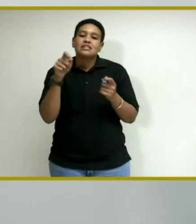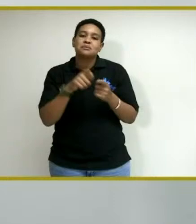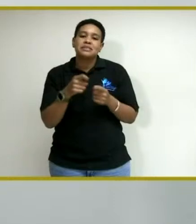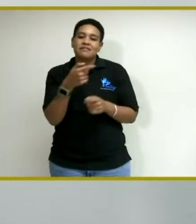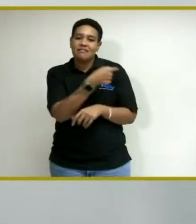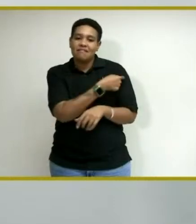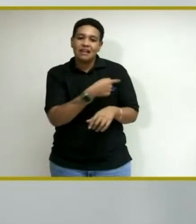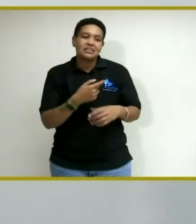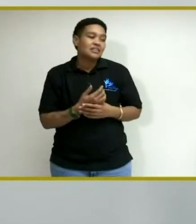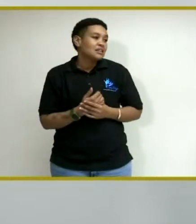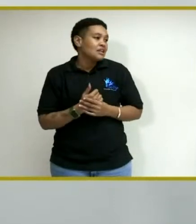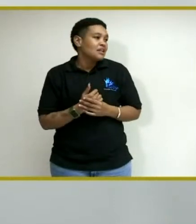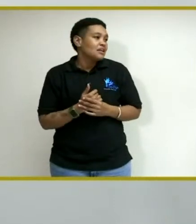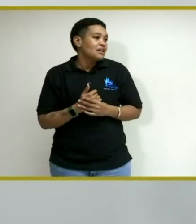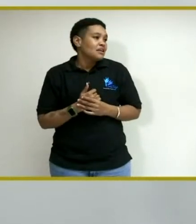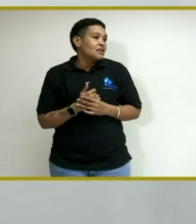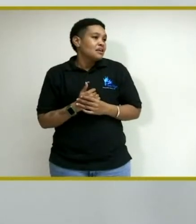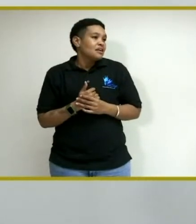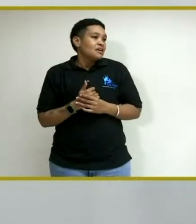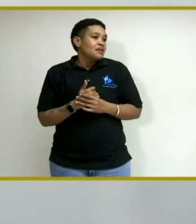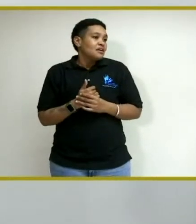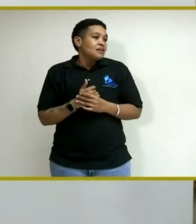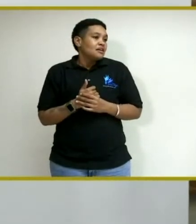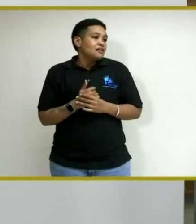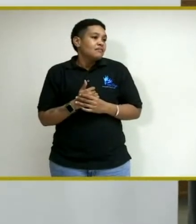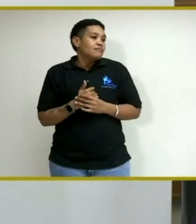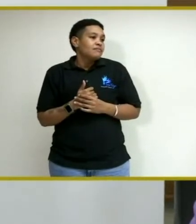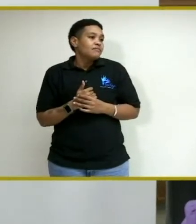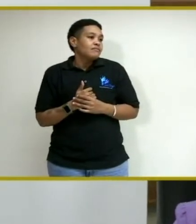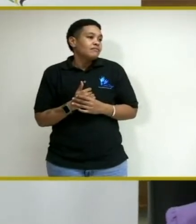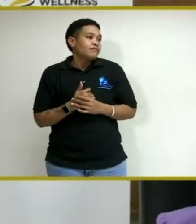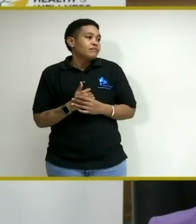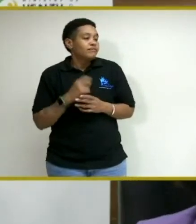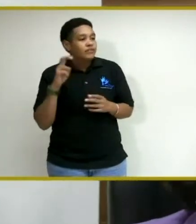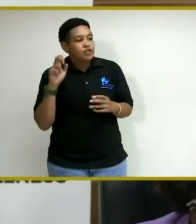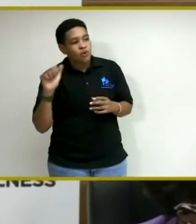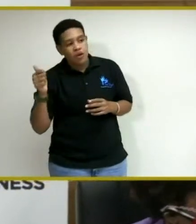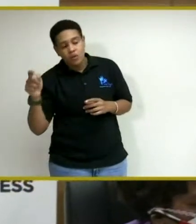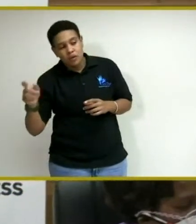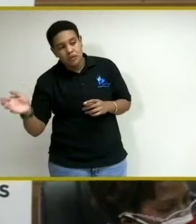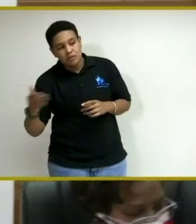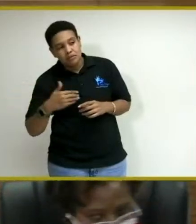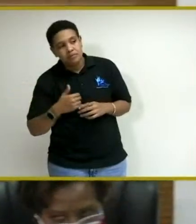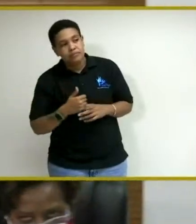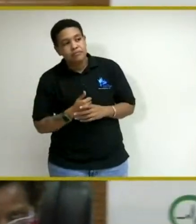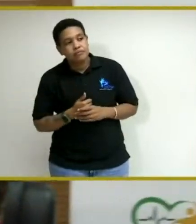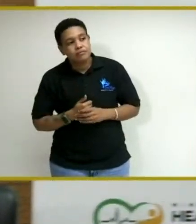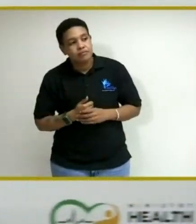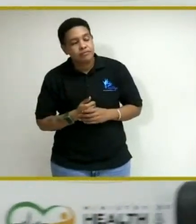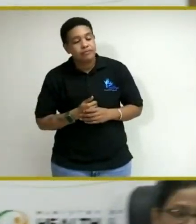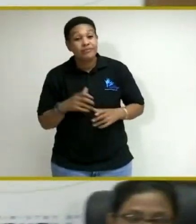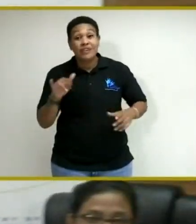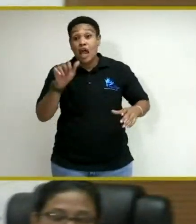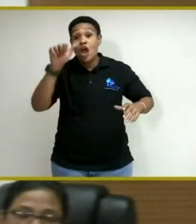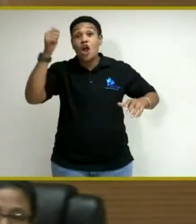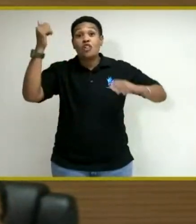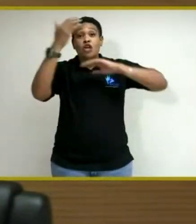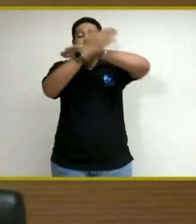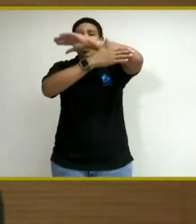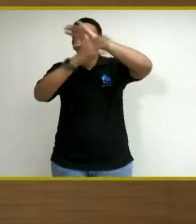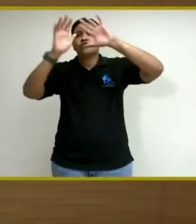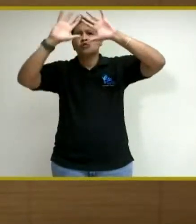vaccine. On the issue of the other question. Right. So, like every other